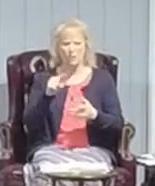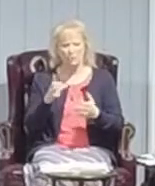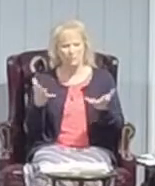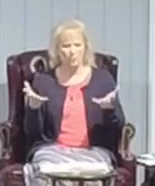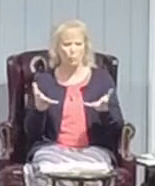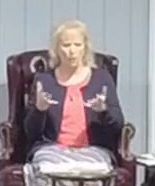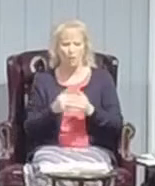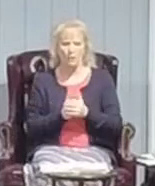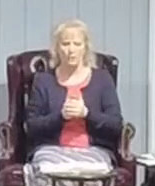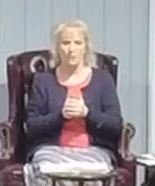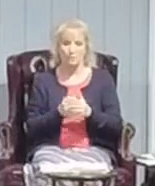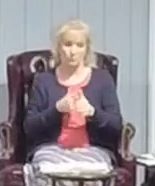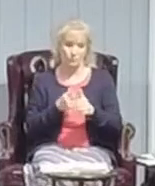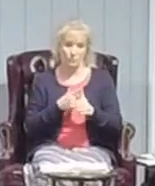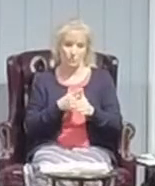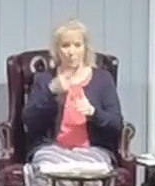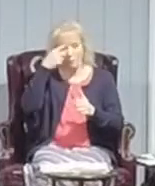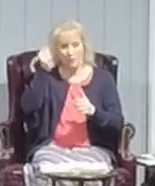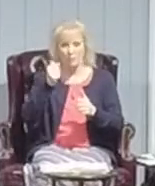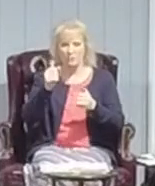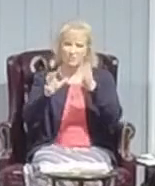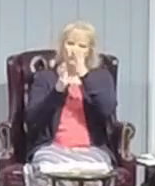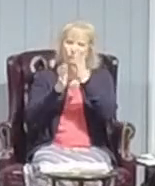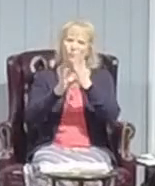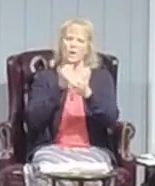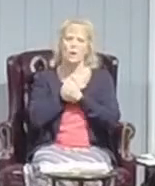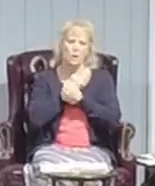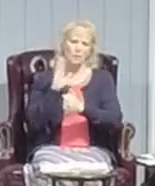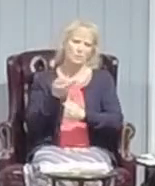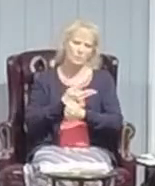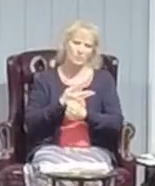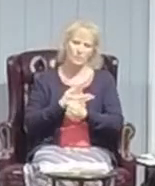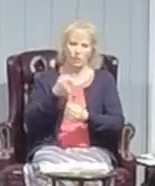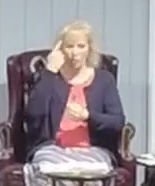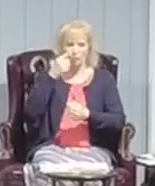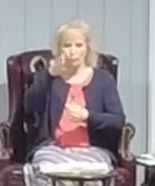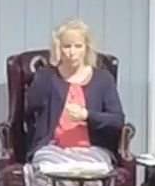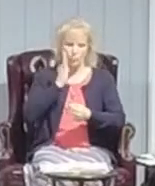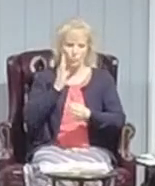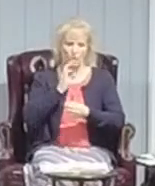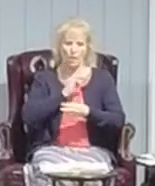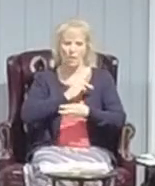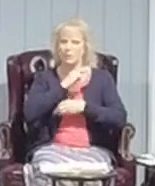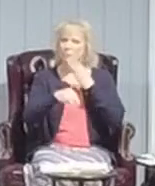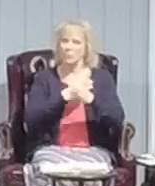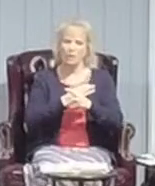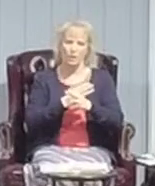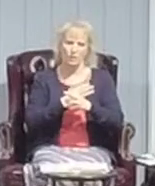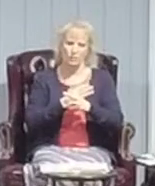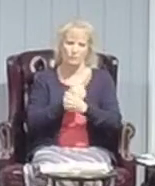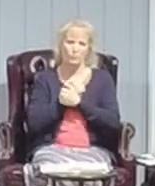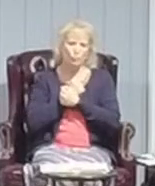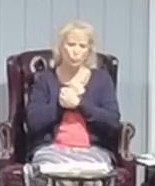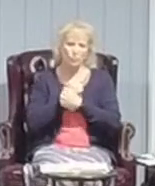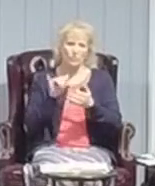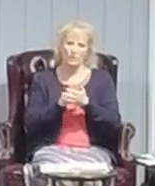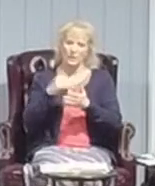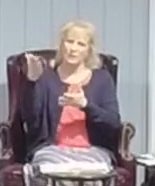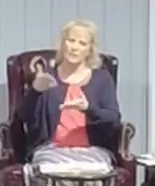Well, first of all, because the Father loved us. For God so loved the world that he gave his